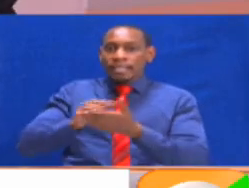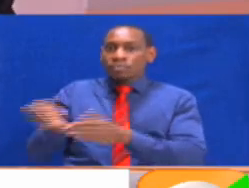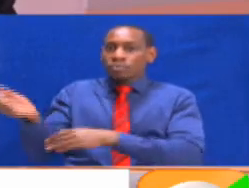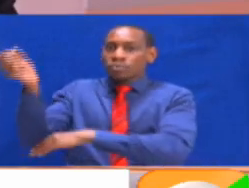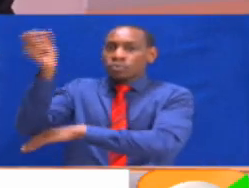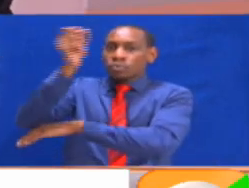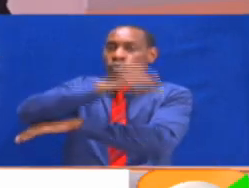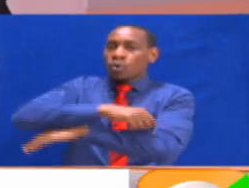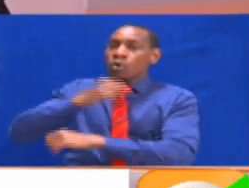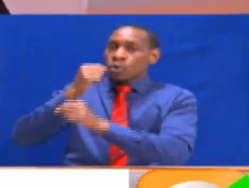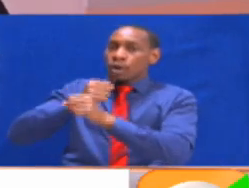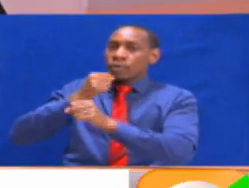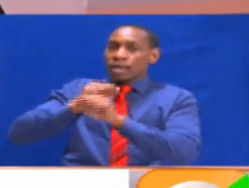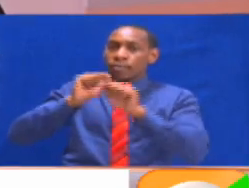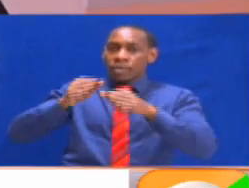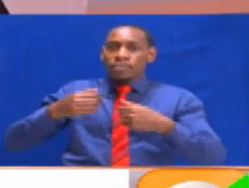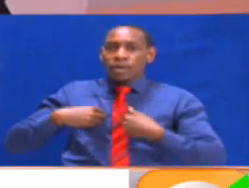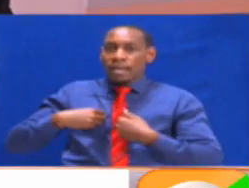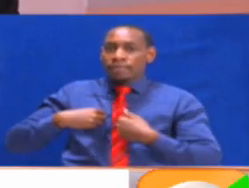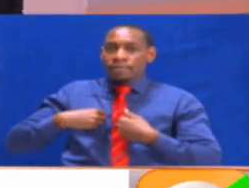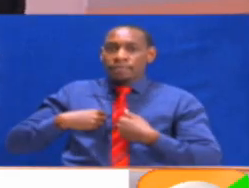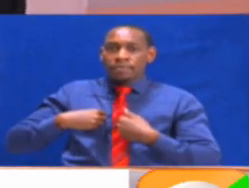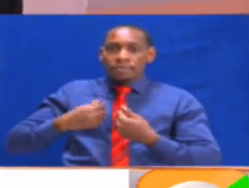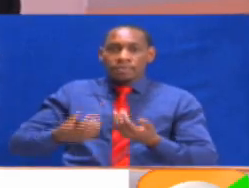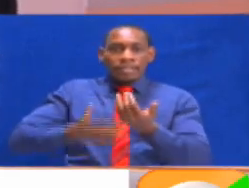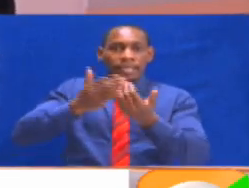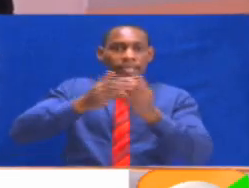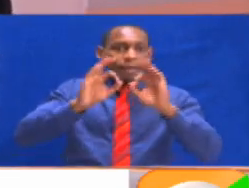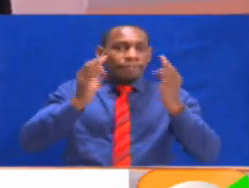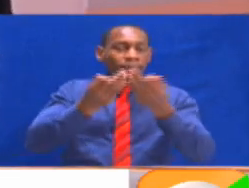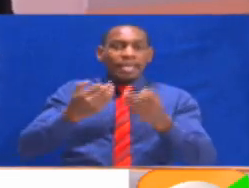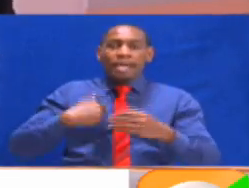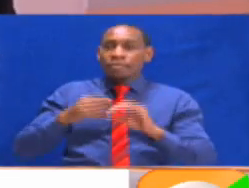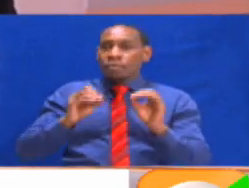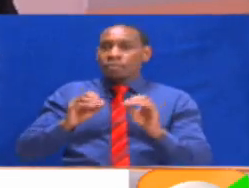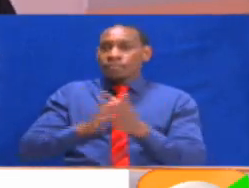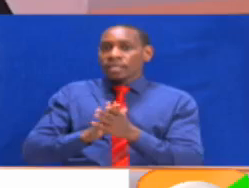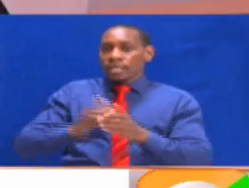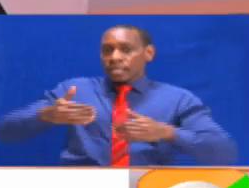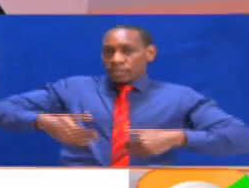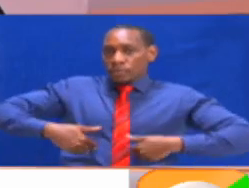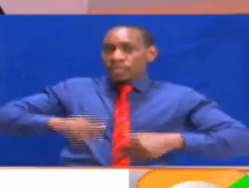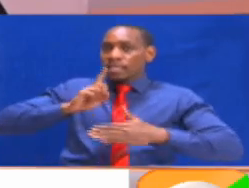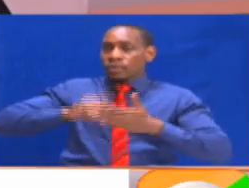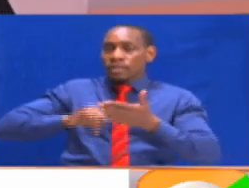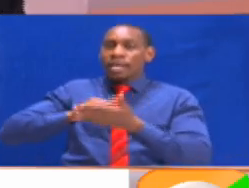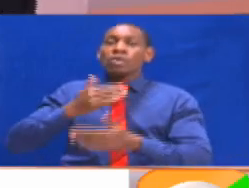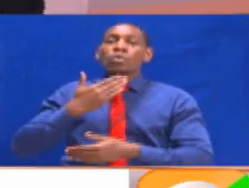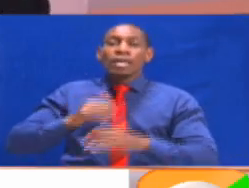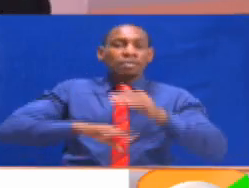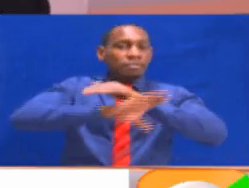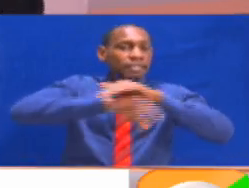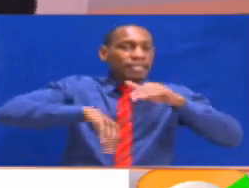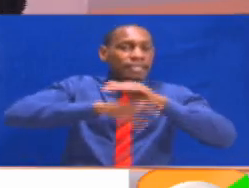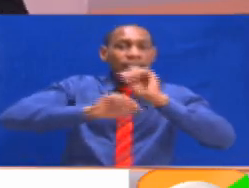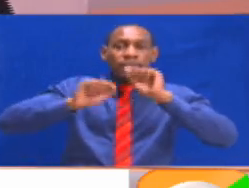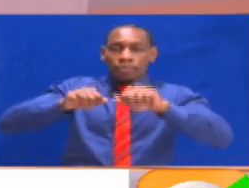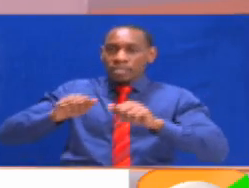so they can get something to take home to their wazees, don't have that now. In fact, one of them said, tasa wanataka tuwe tuibe, do tuweze